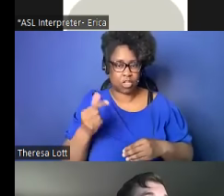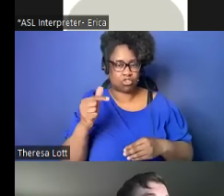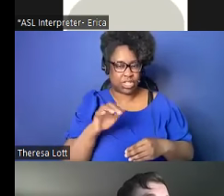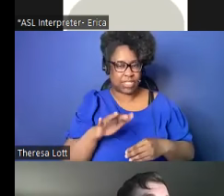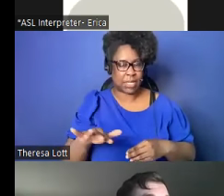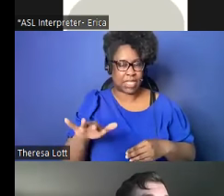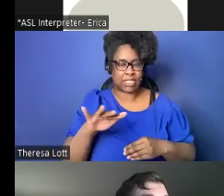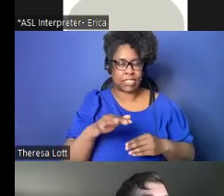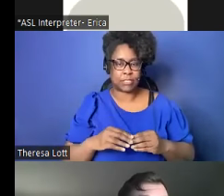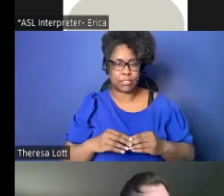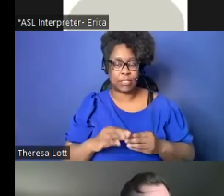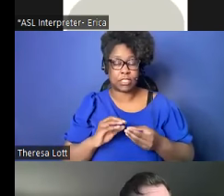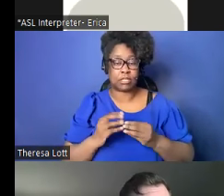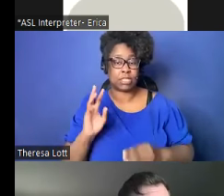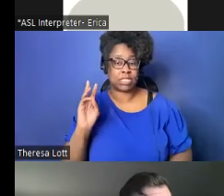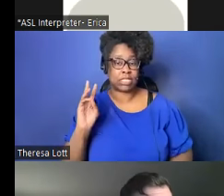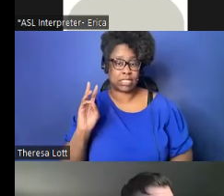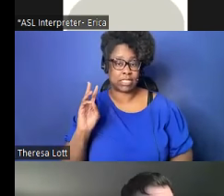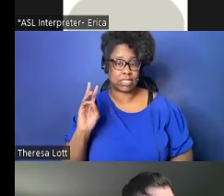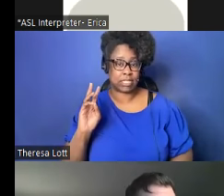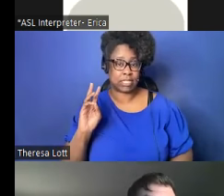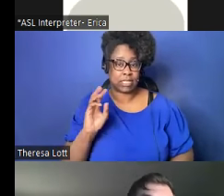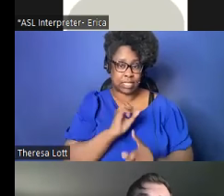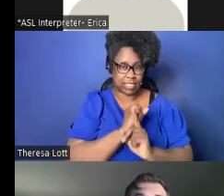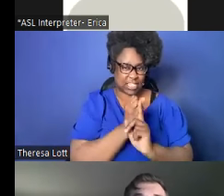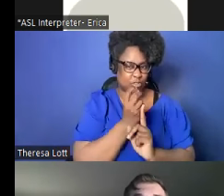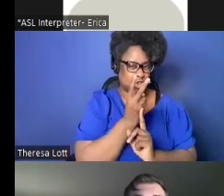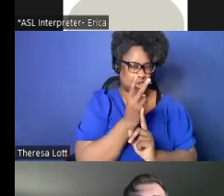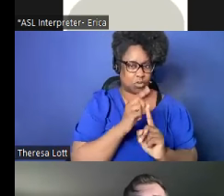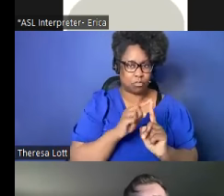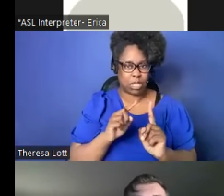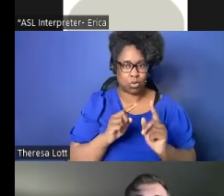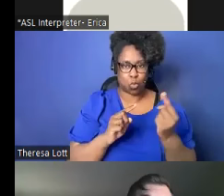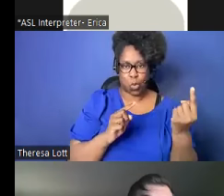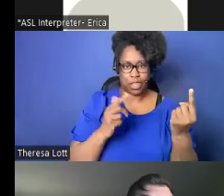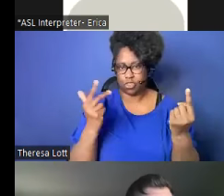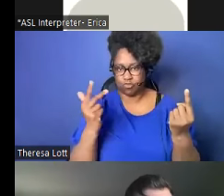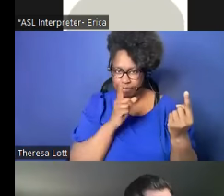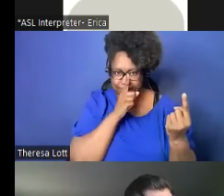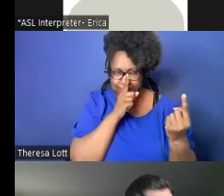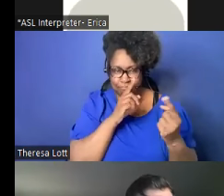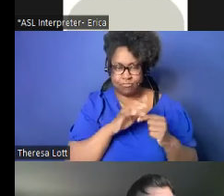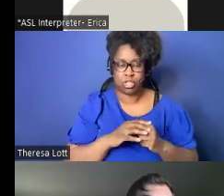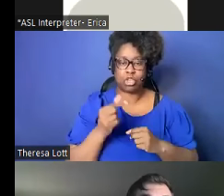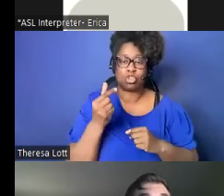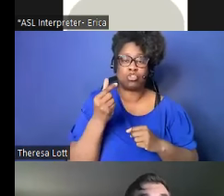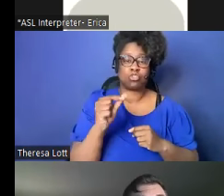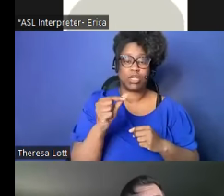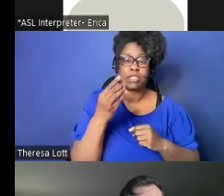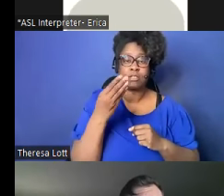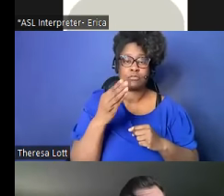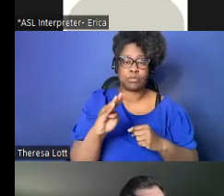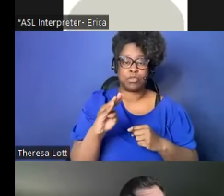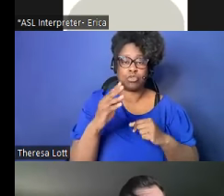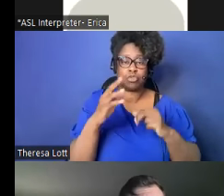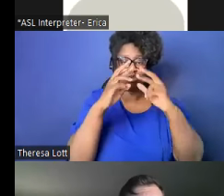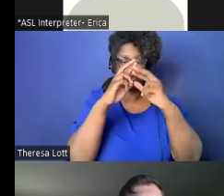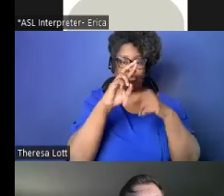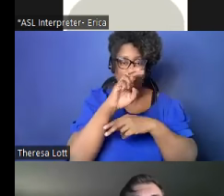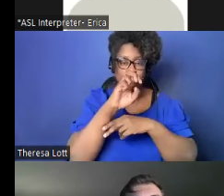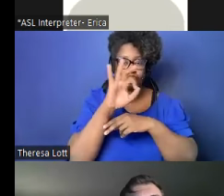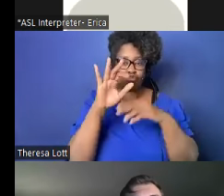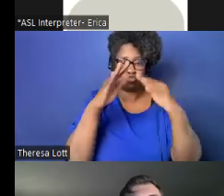main things that comes out in scenario 2 that is not in the others is a green and blue roof program through these